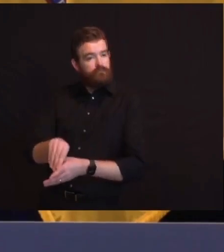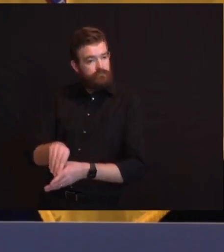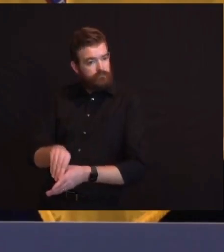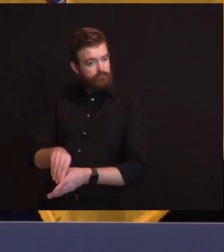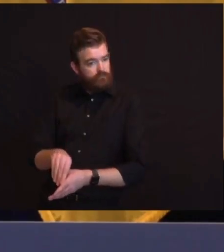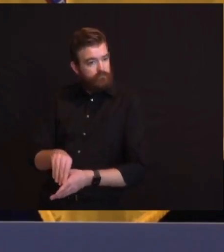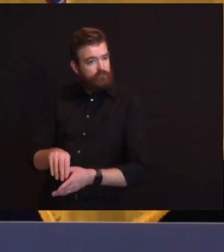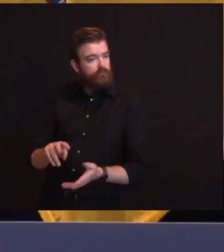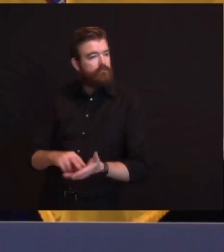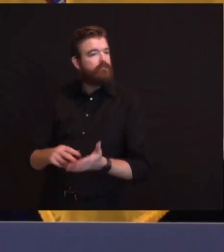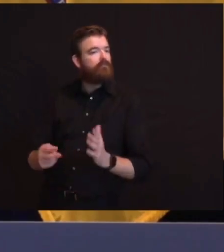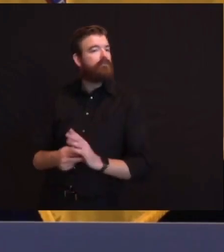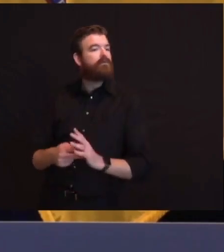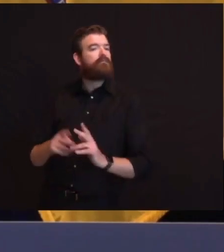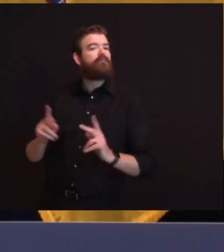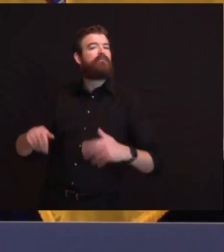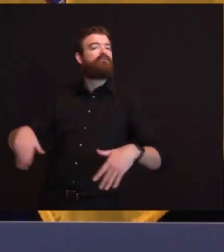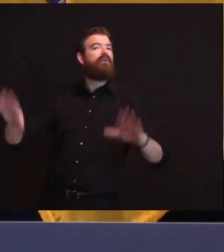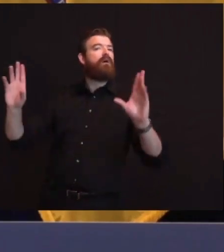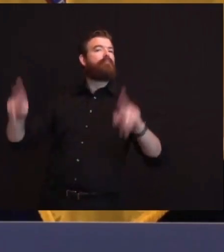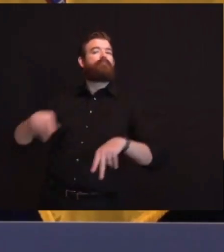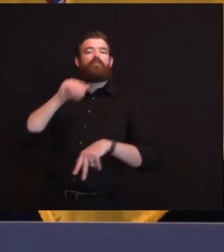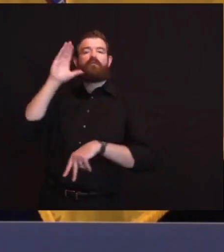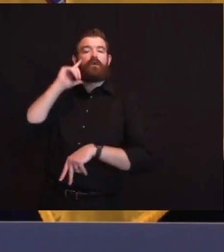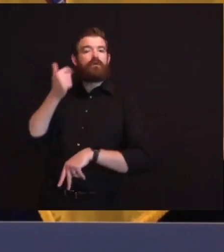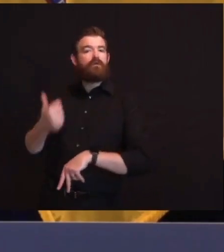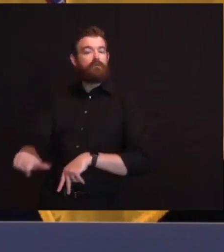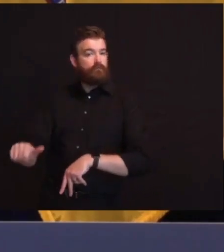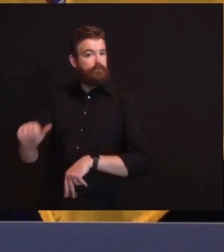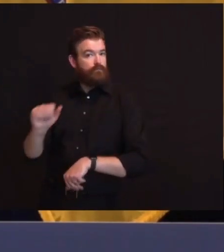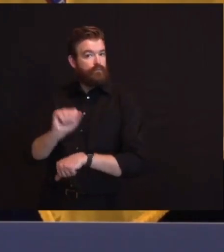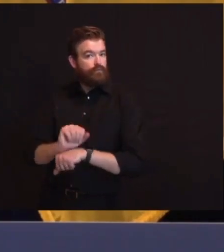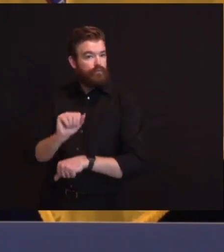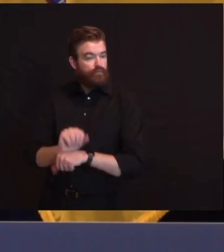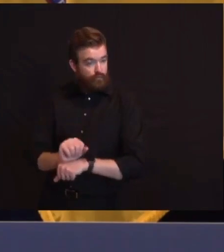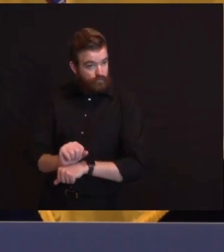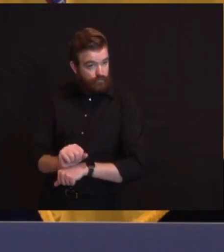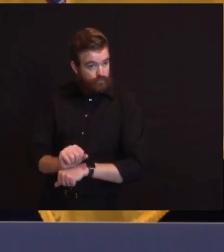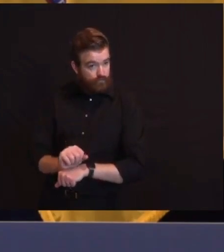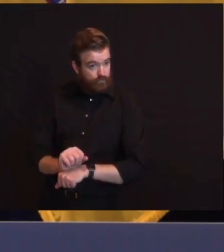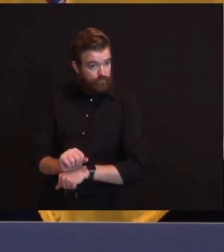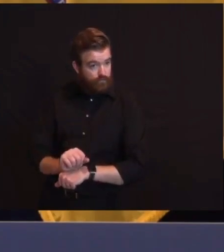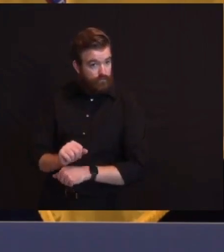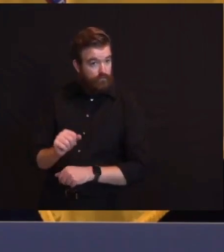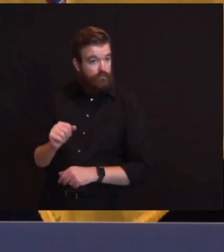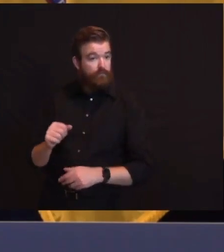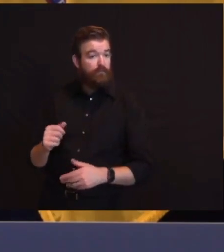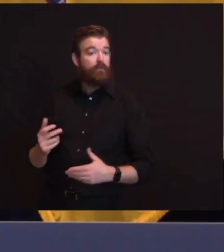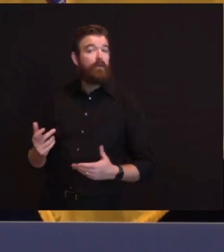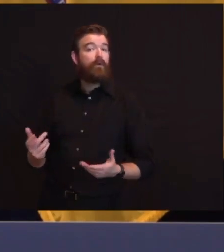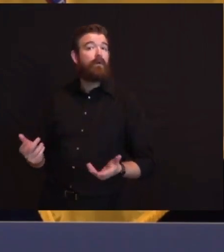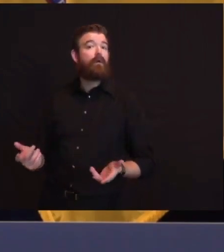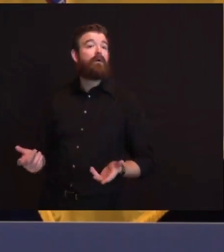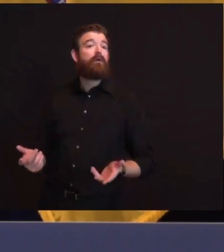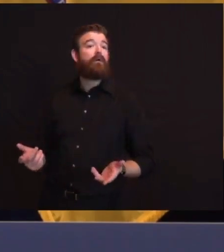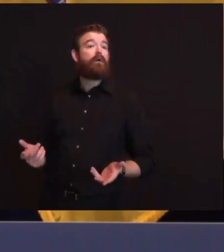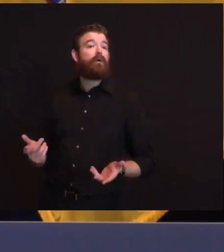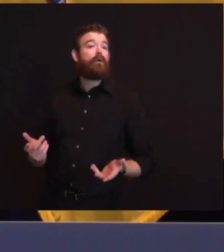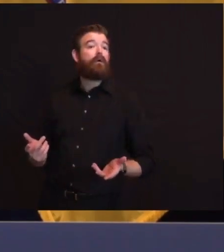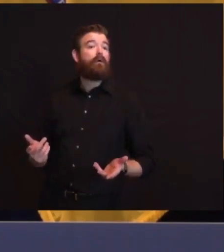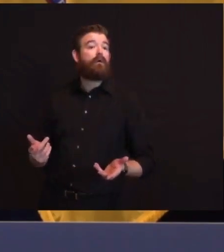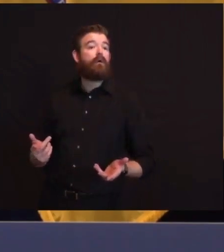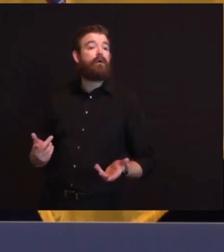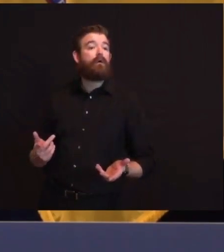reported yesterday that New Jersey has reached its own bar for self-quarantining. Is the state, along with New York and